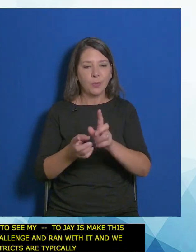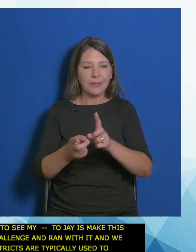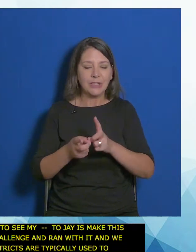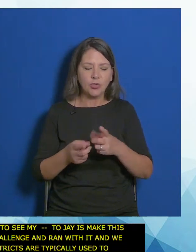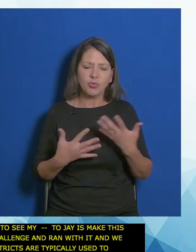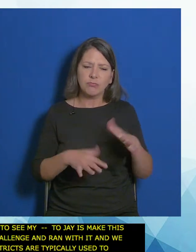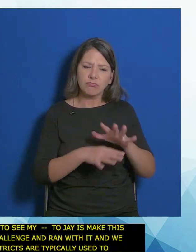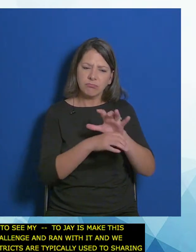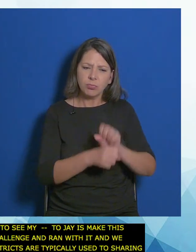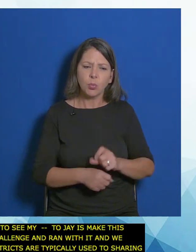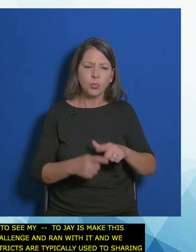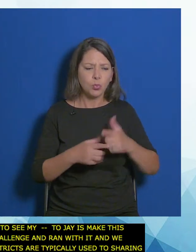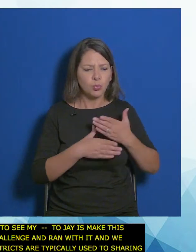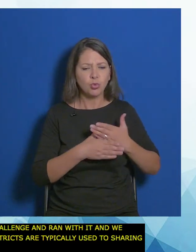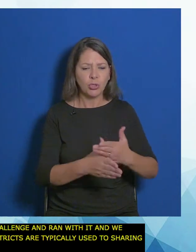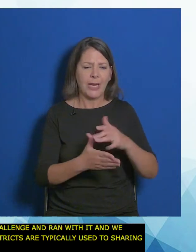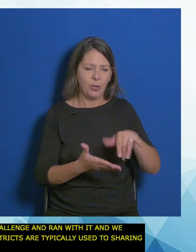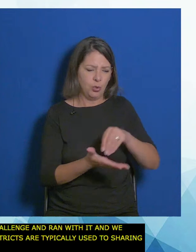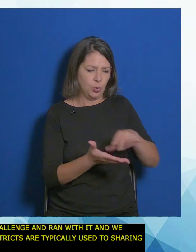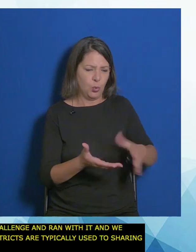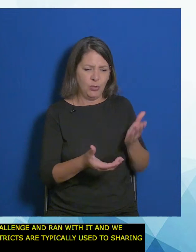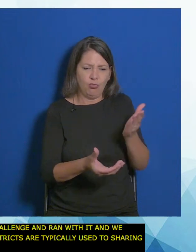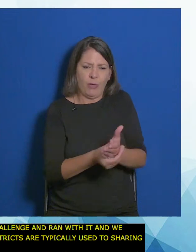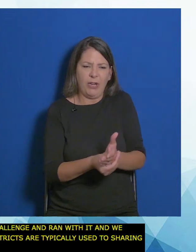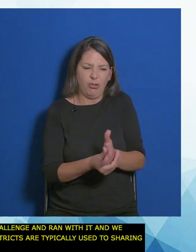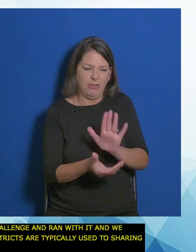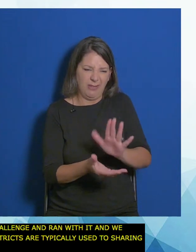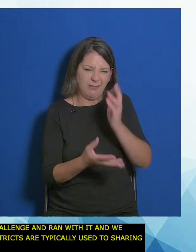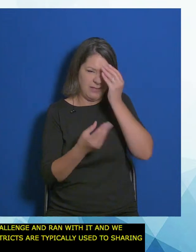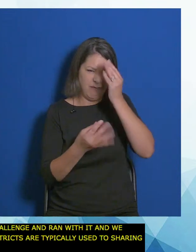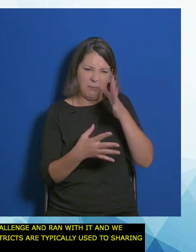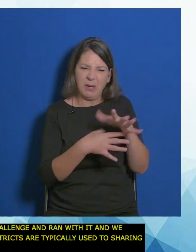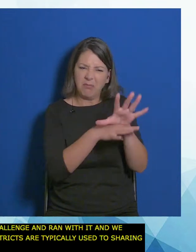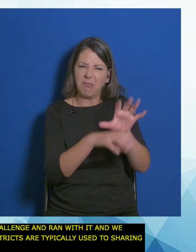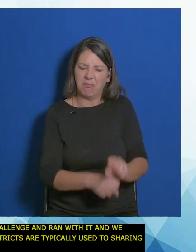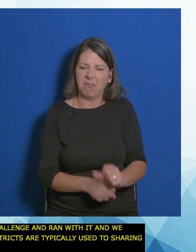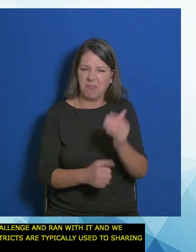records, student information. They, again,